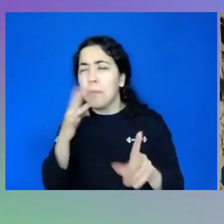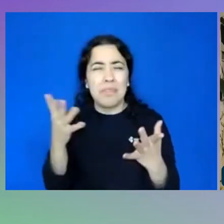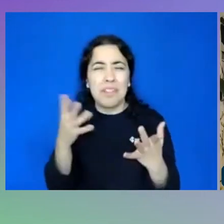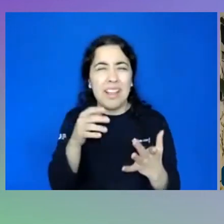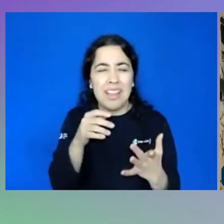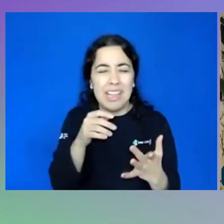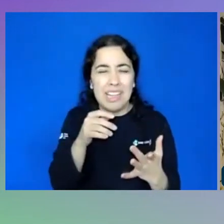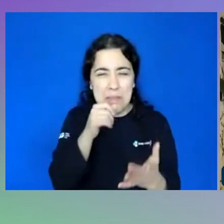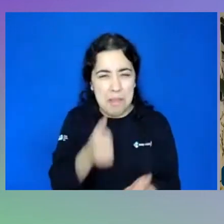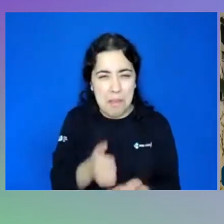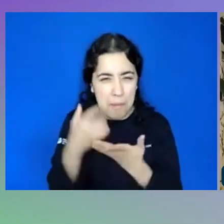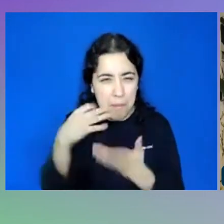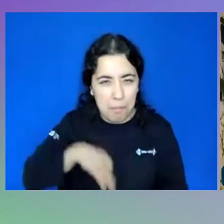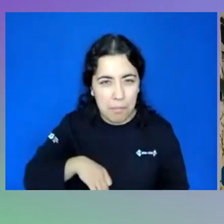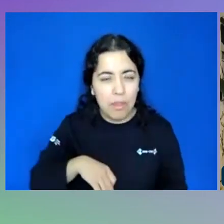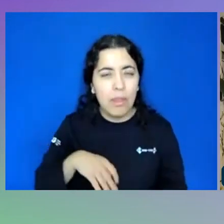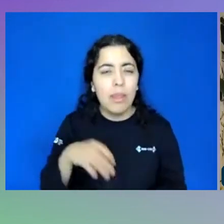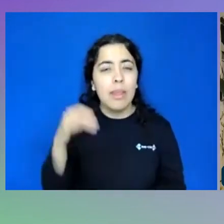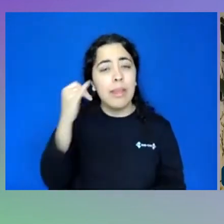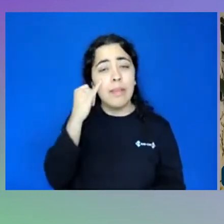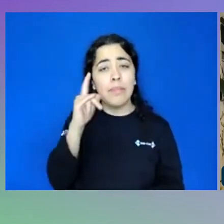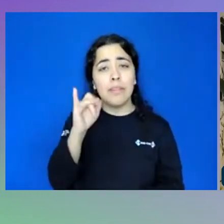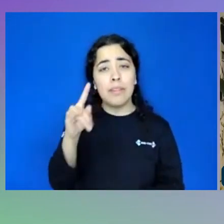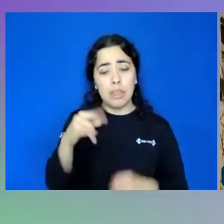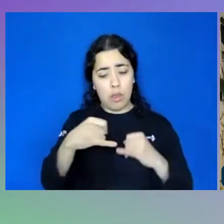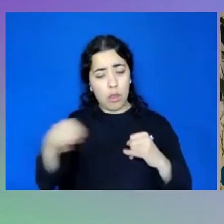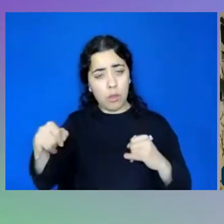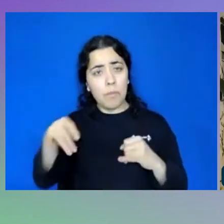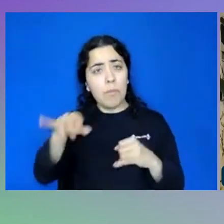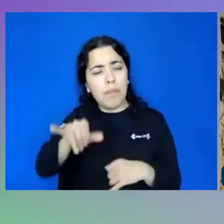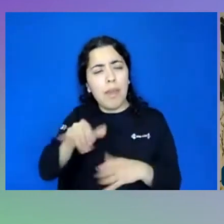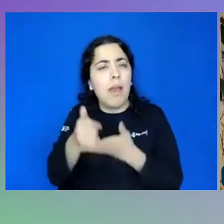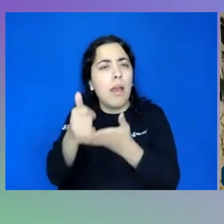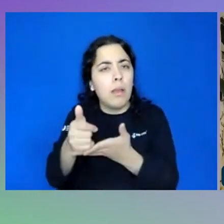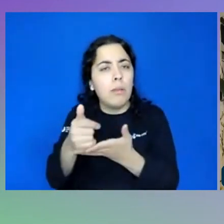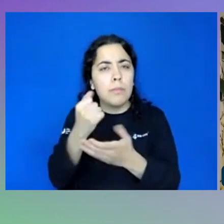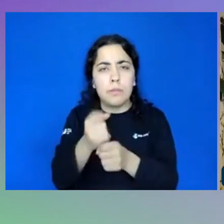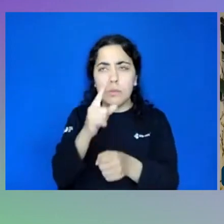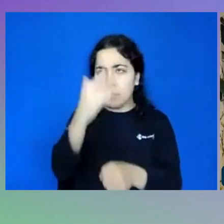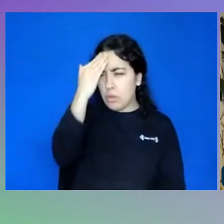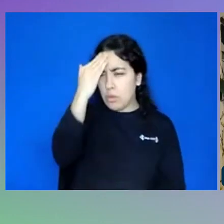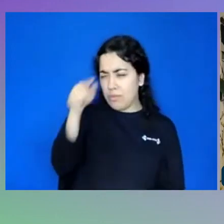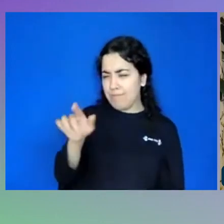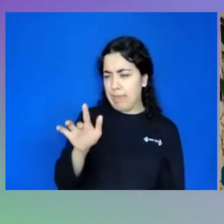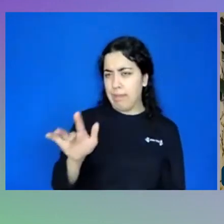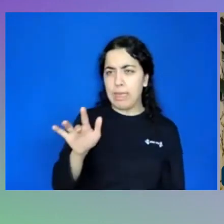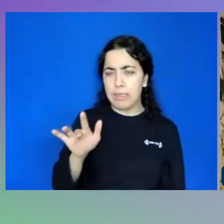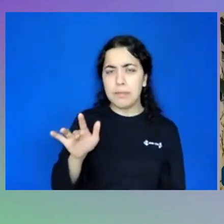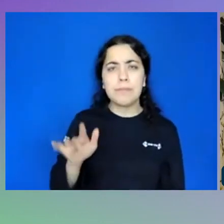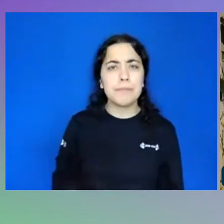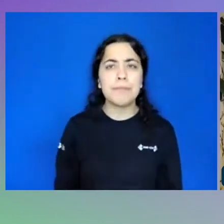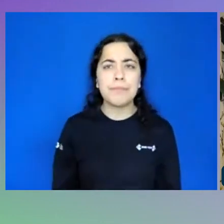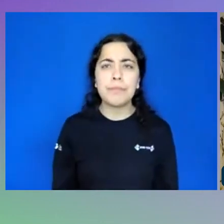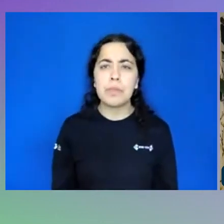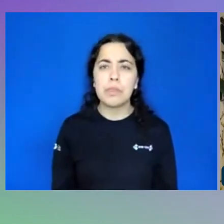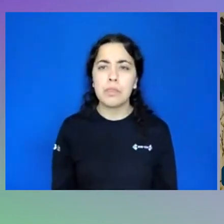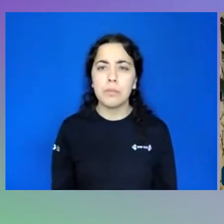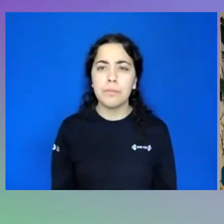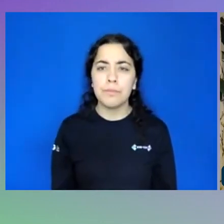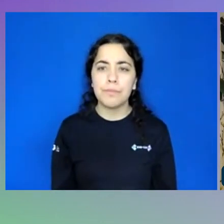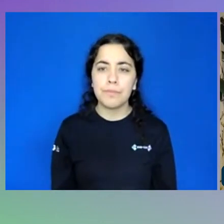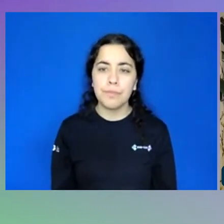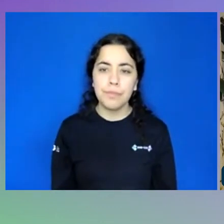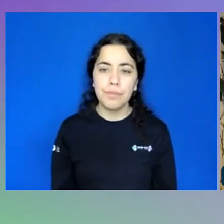underlying link kind of tells you you can click on it. Got it. Okay, I think we have